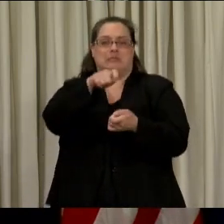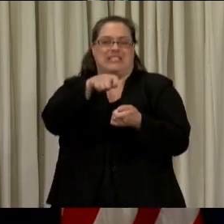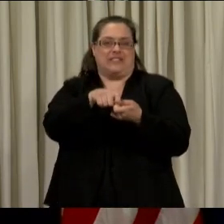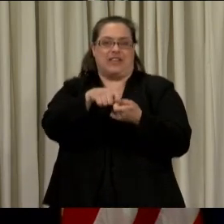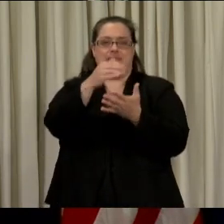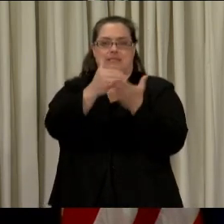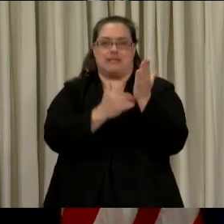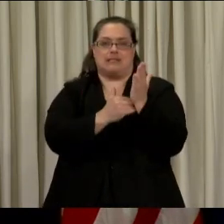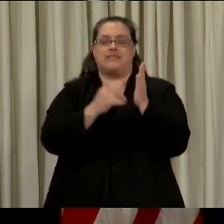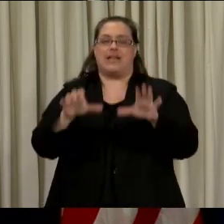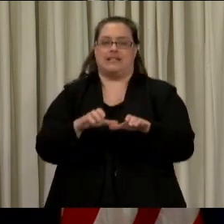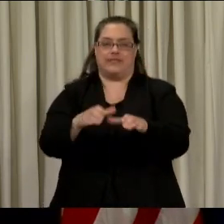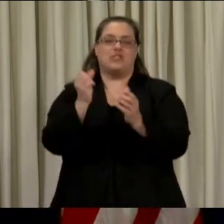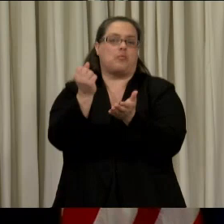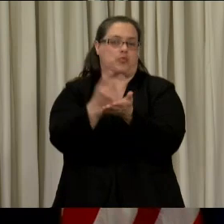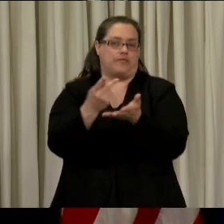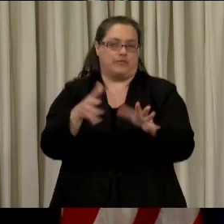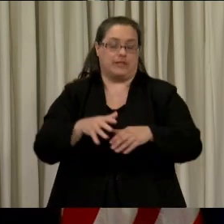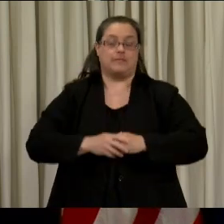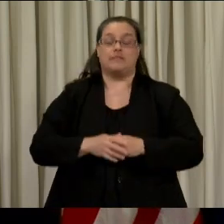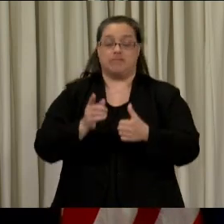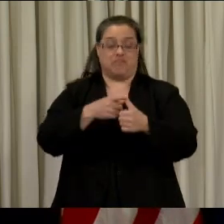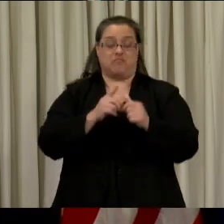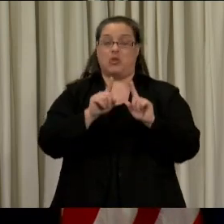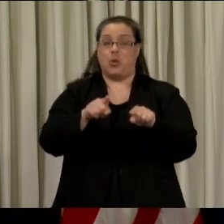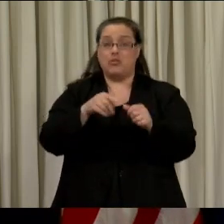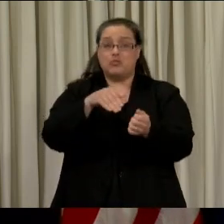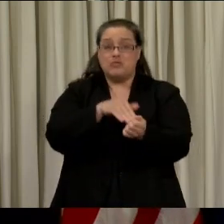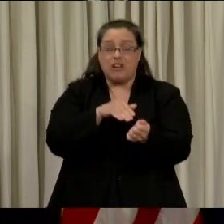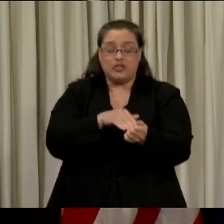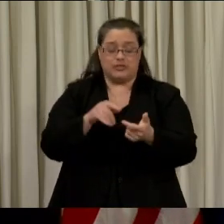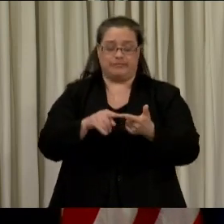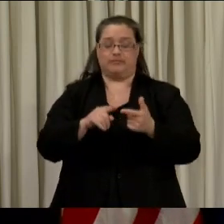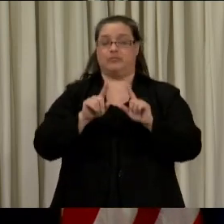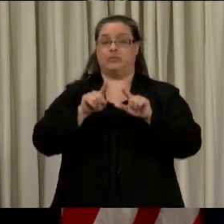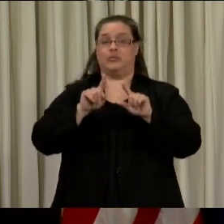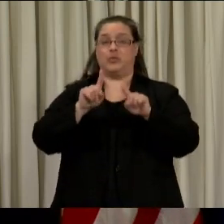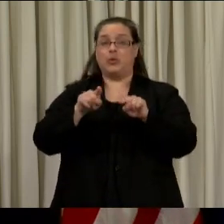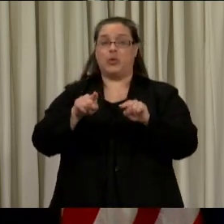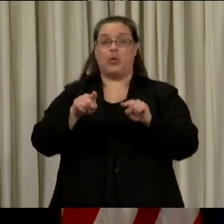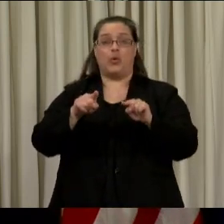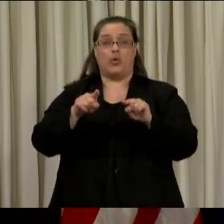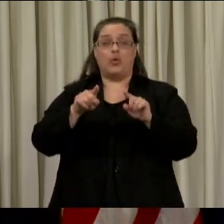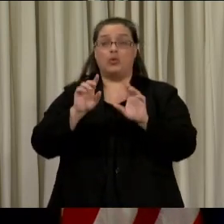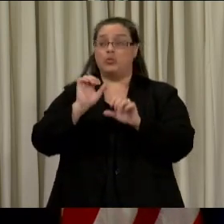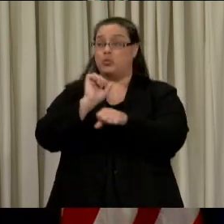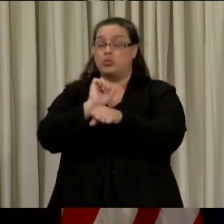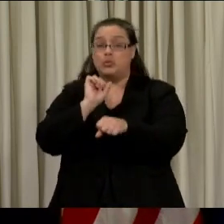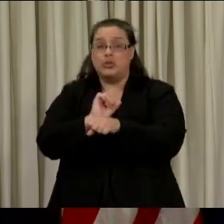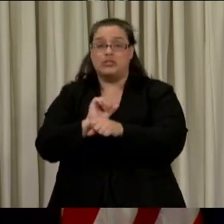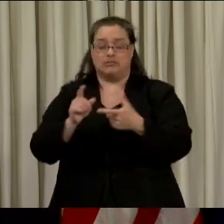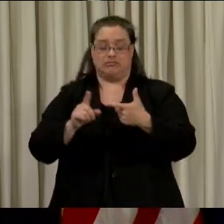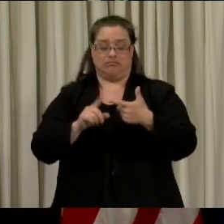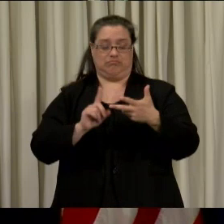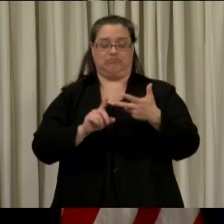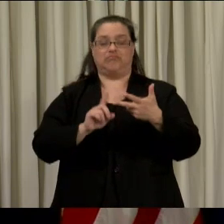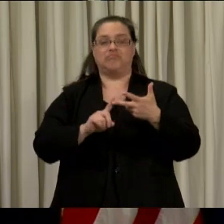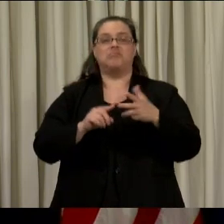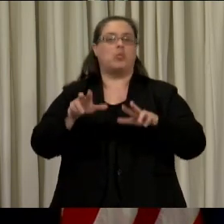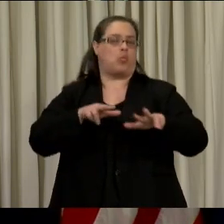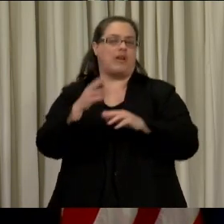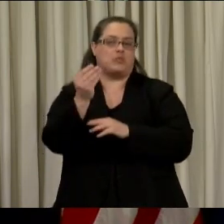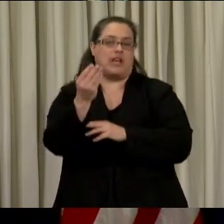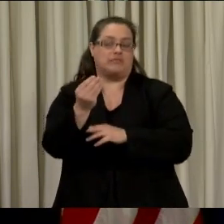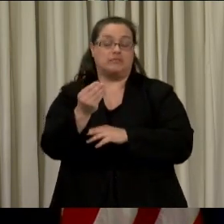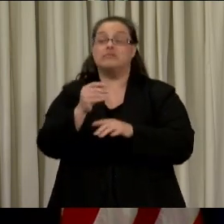store or to the doctor or going for a walk outside, as long as you practice appropriate social distancing.